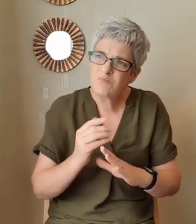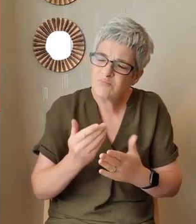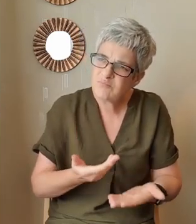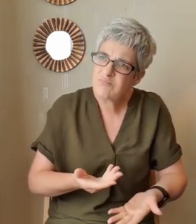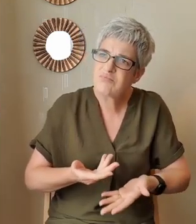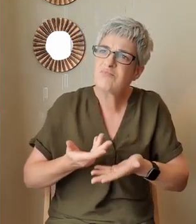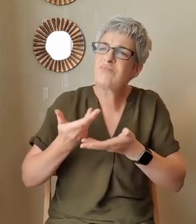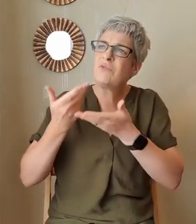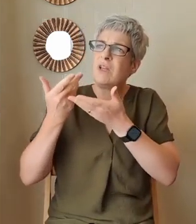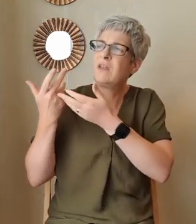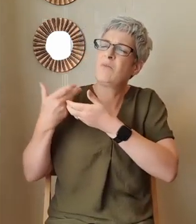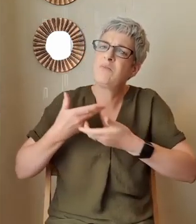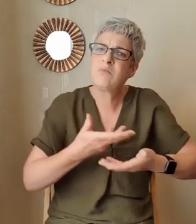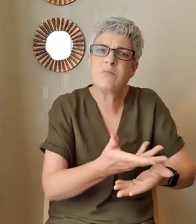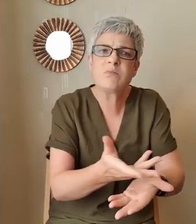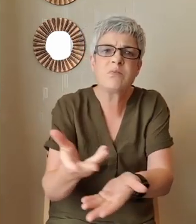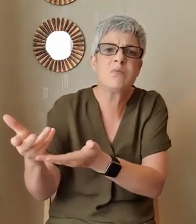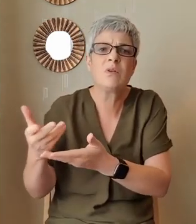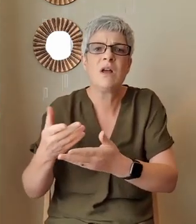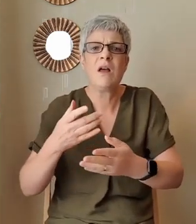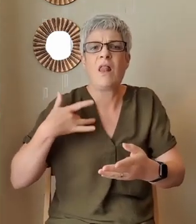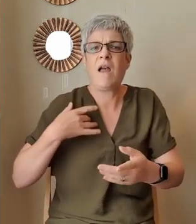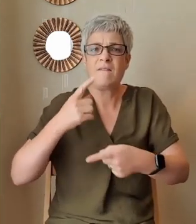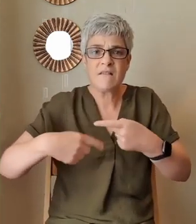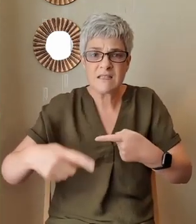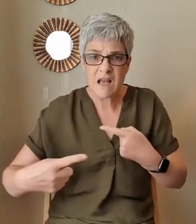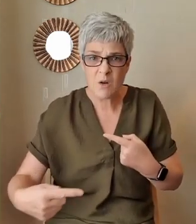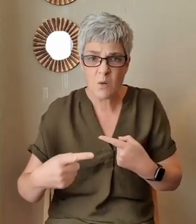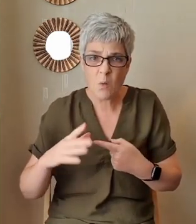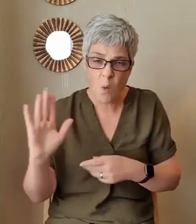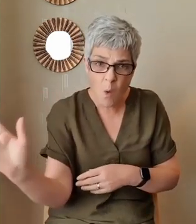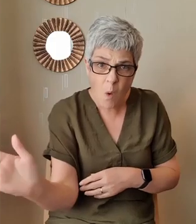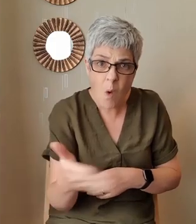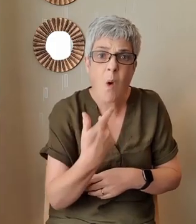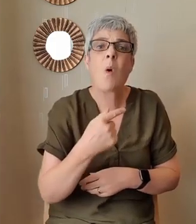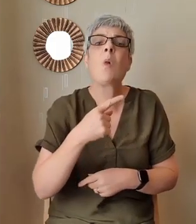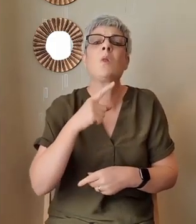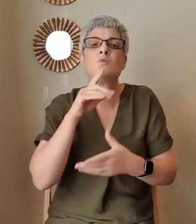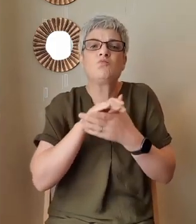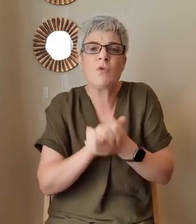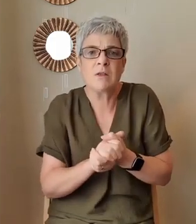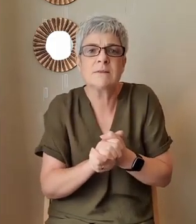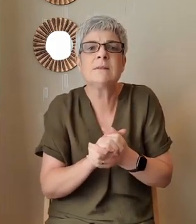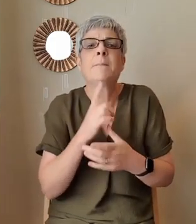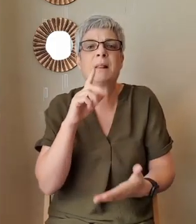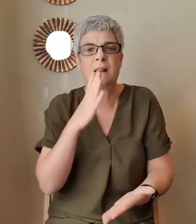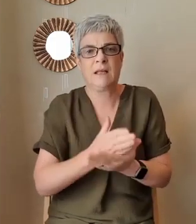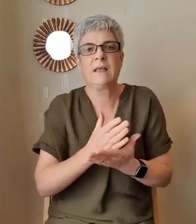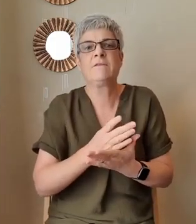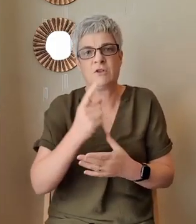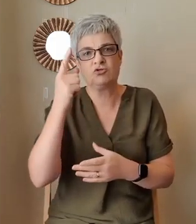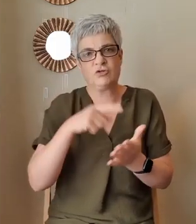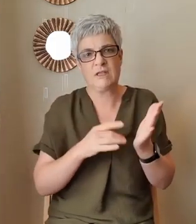to bring and give the gift of eternal life to all who trust, who believe in Jesus.